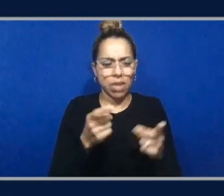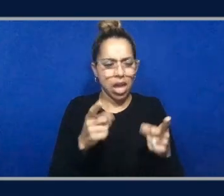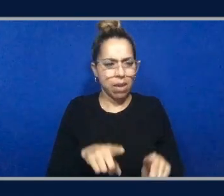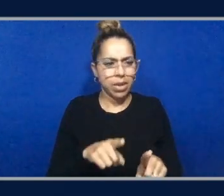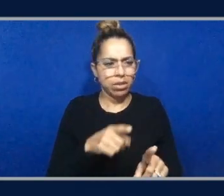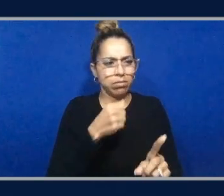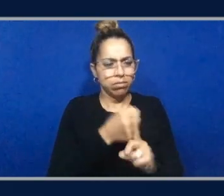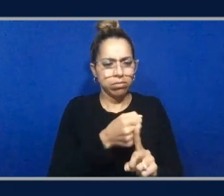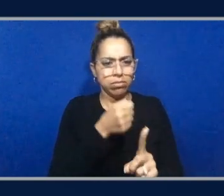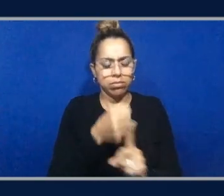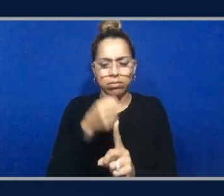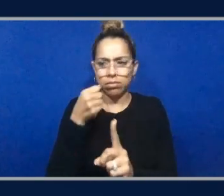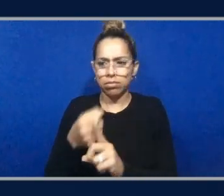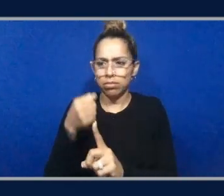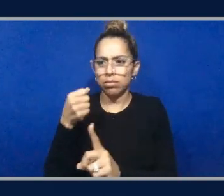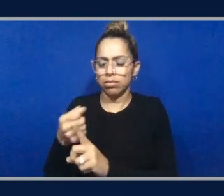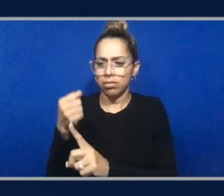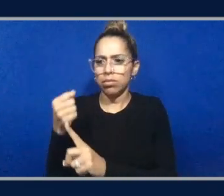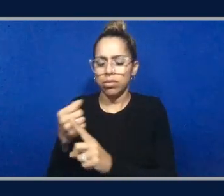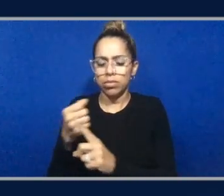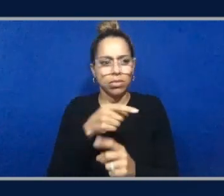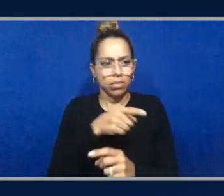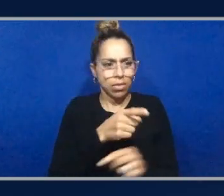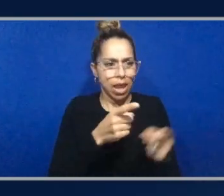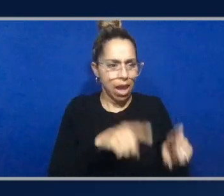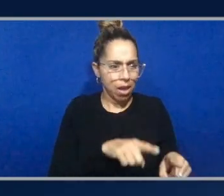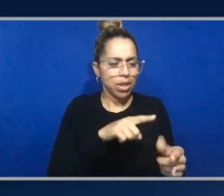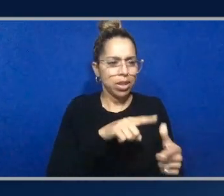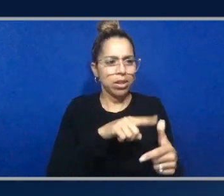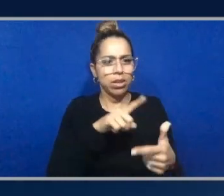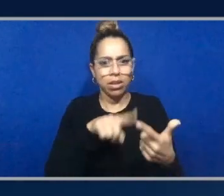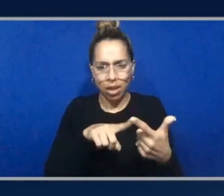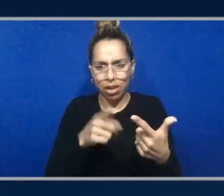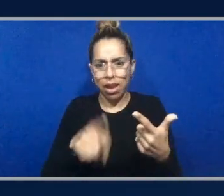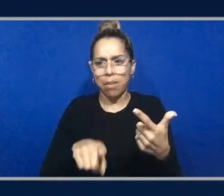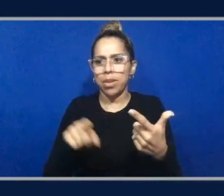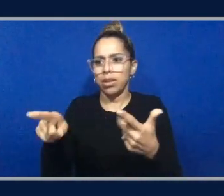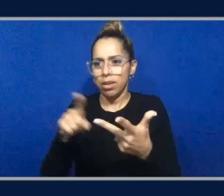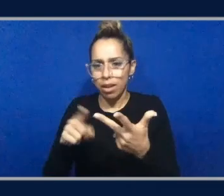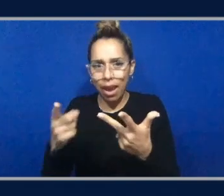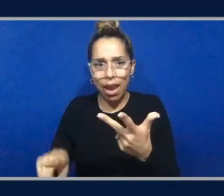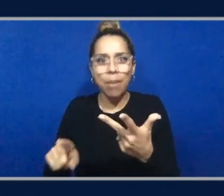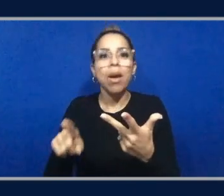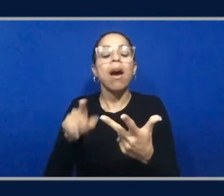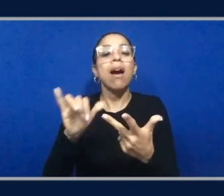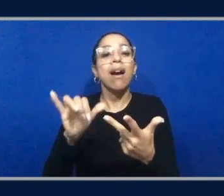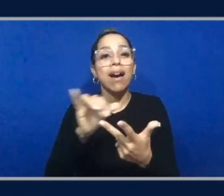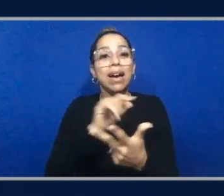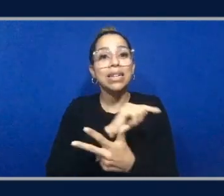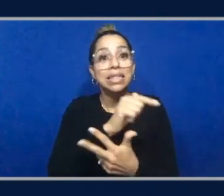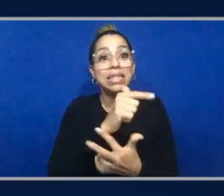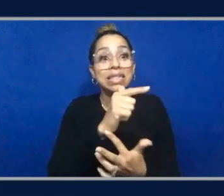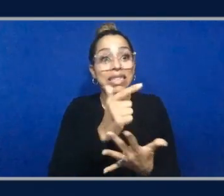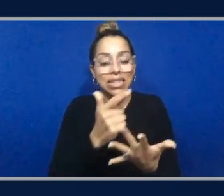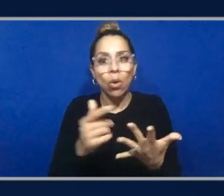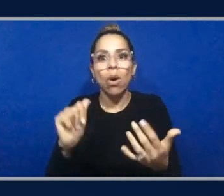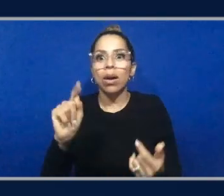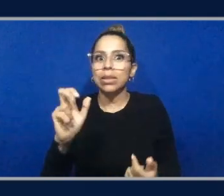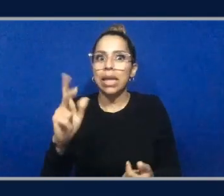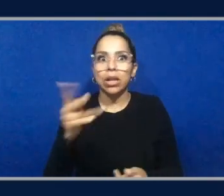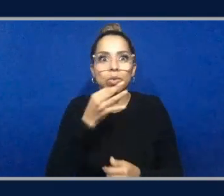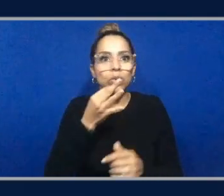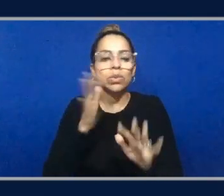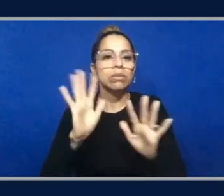what we call sequences. So we've started to use machine learning and AI to detect those patterns and bubble up those